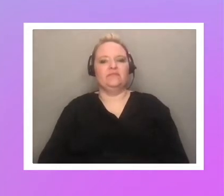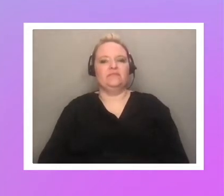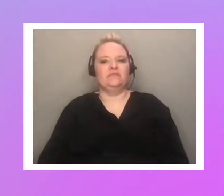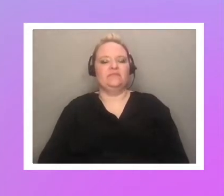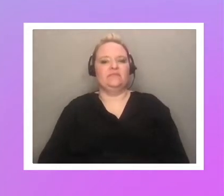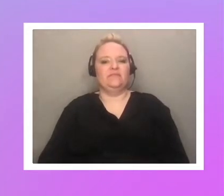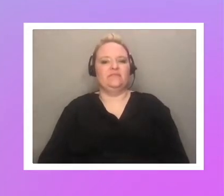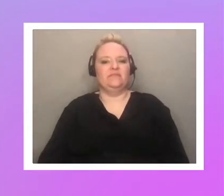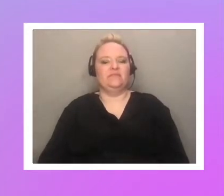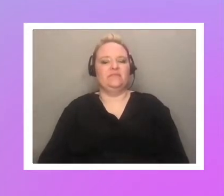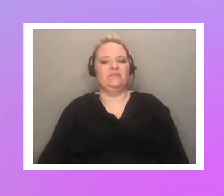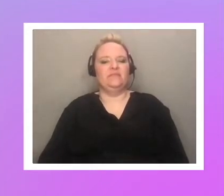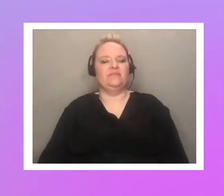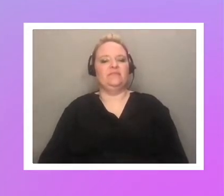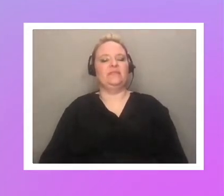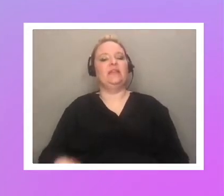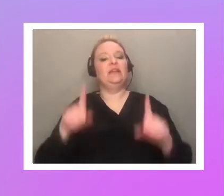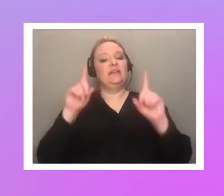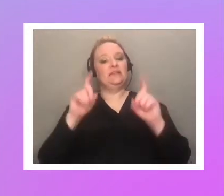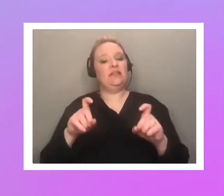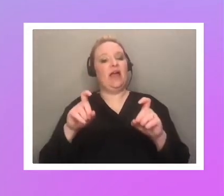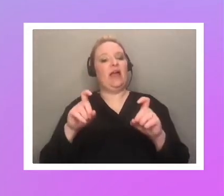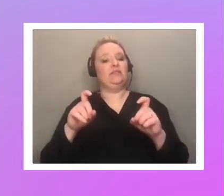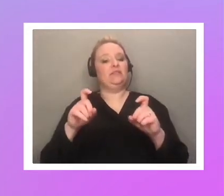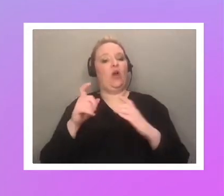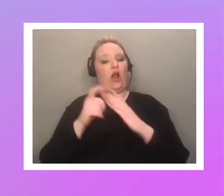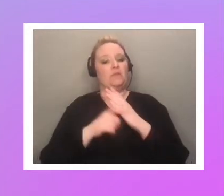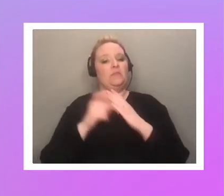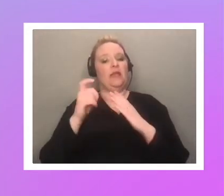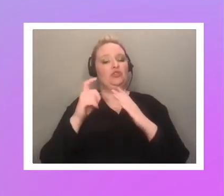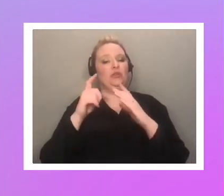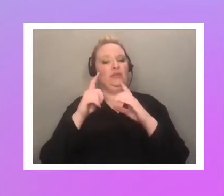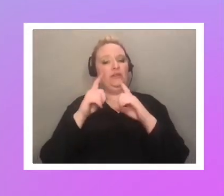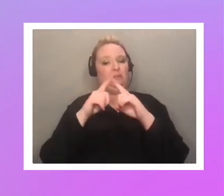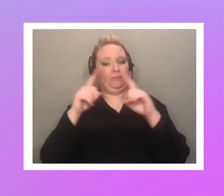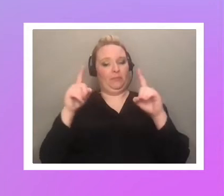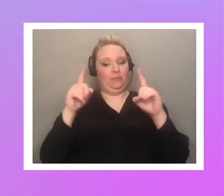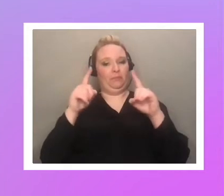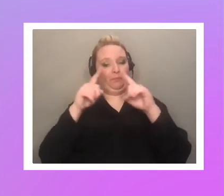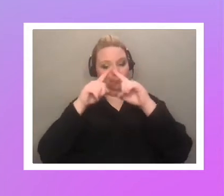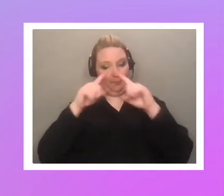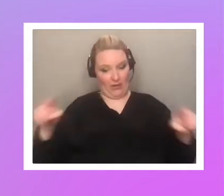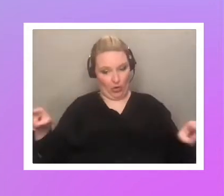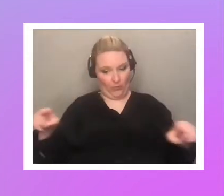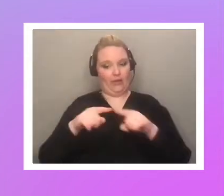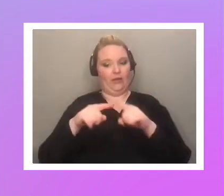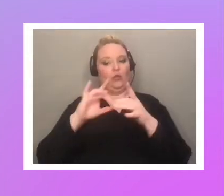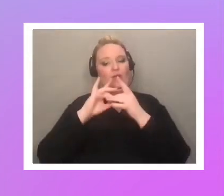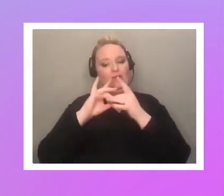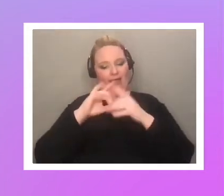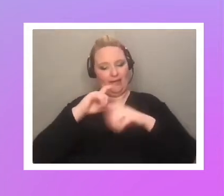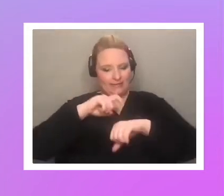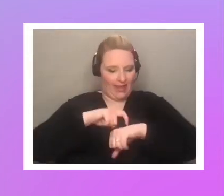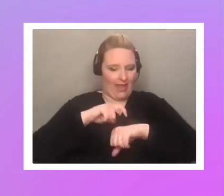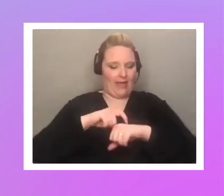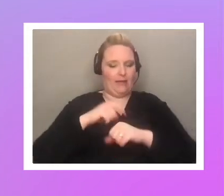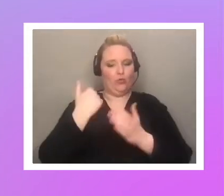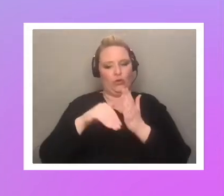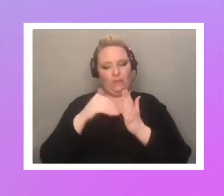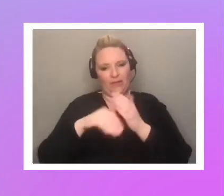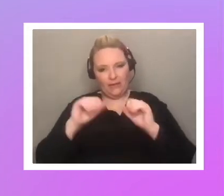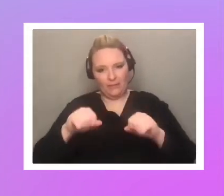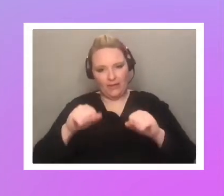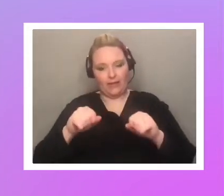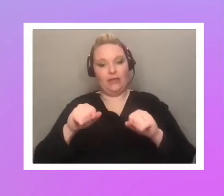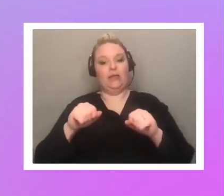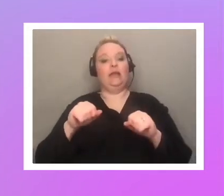Where the test automation period was focused around time and repeatability, the